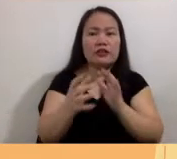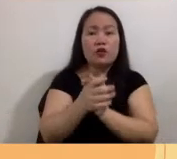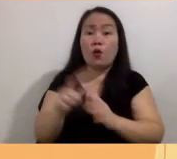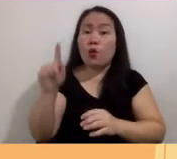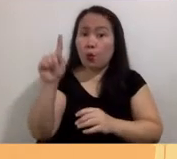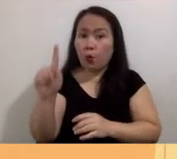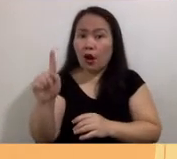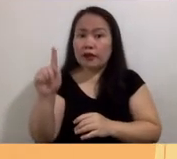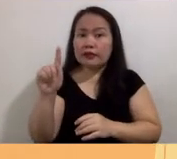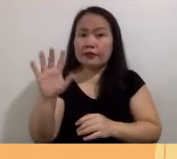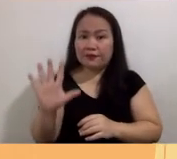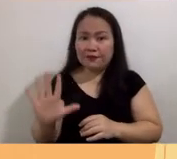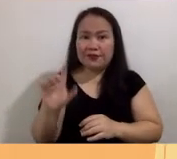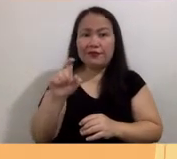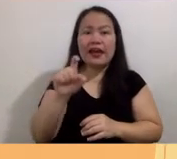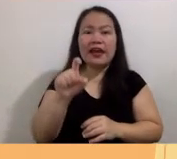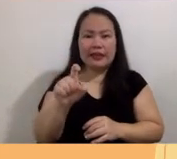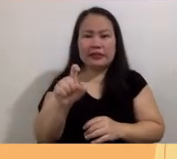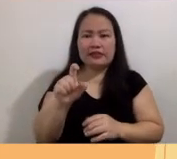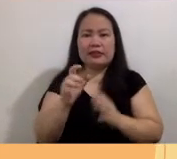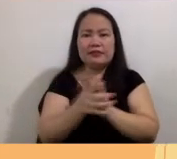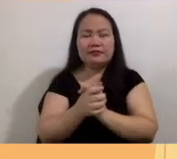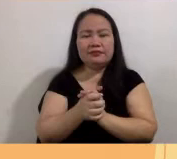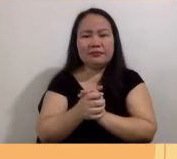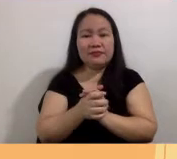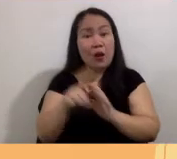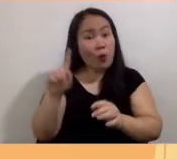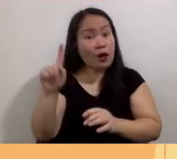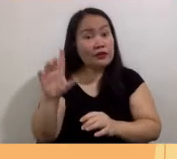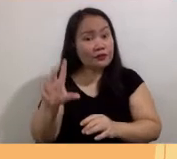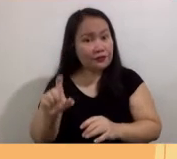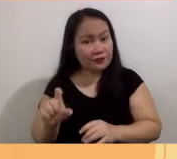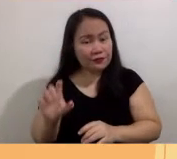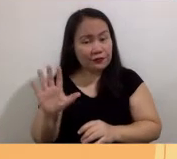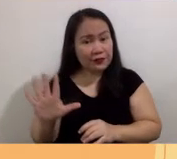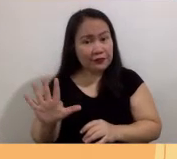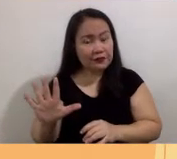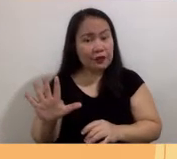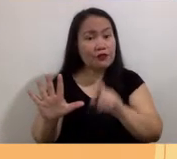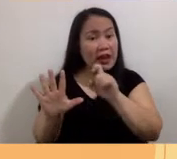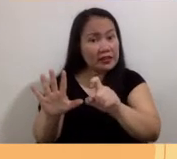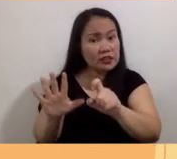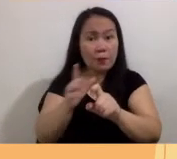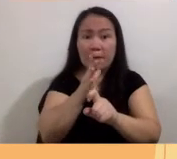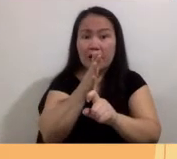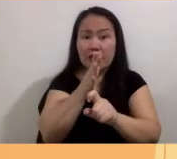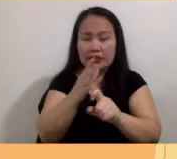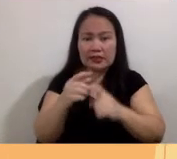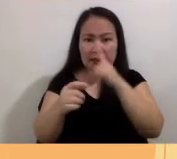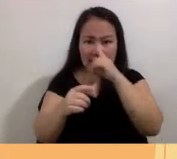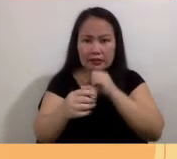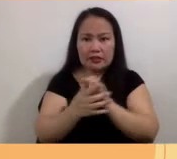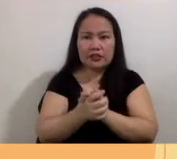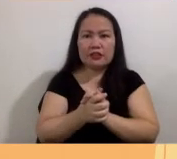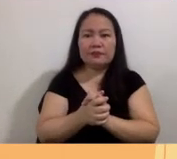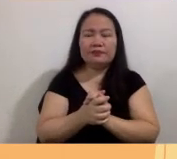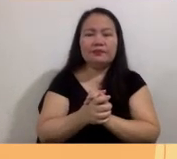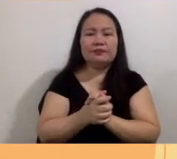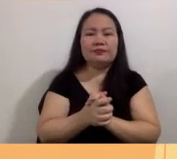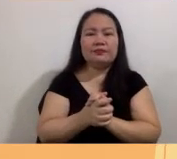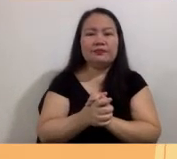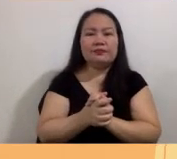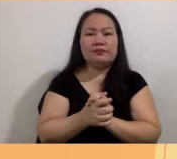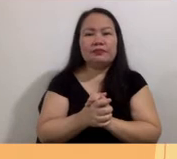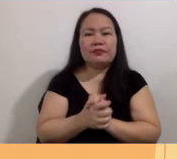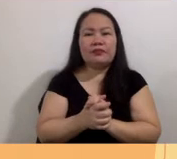So, if this is the age of the mother, so paano natin kukunin ang 1/5 nun? So, divide natin siya by 5. So, that is x